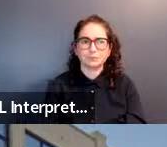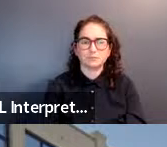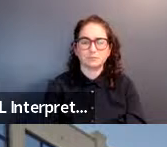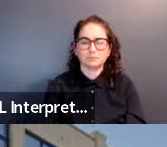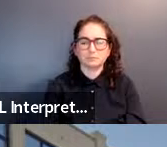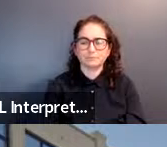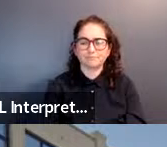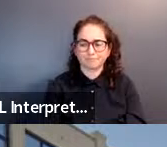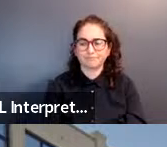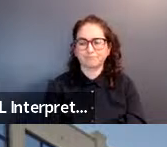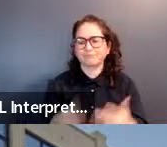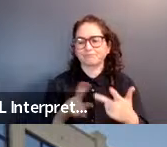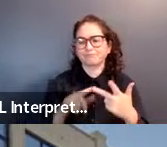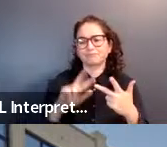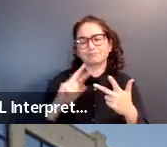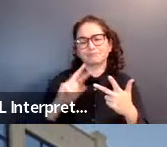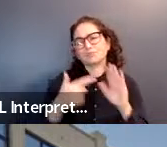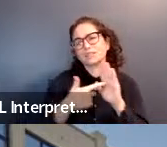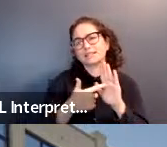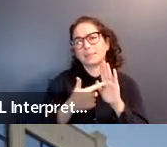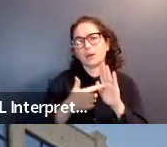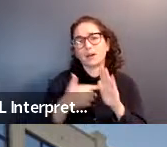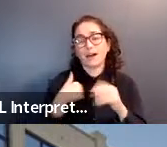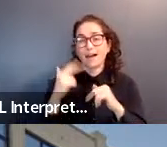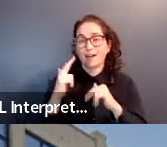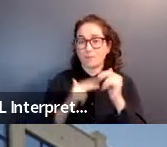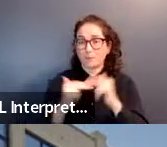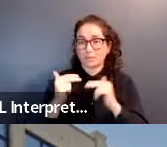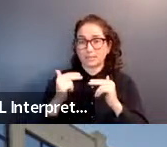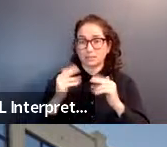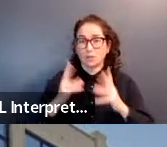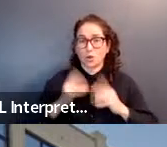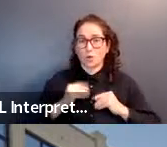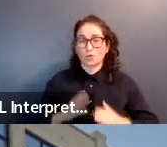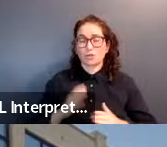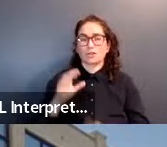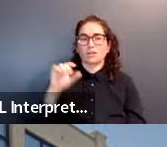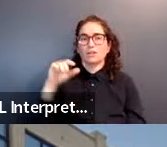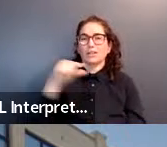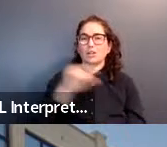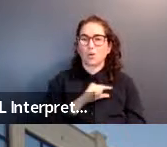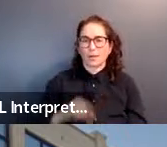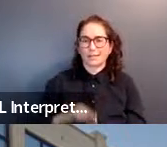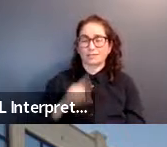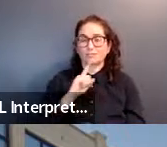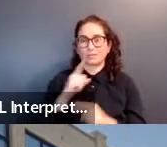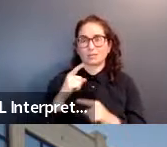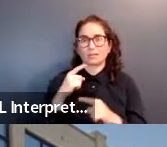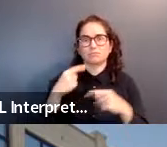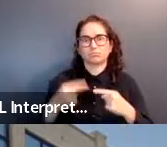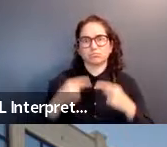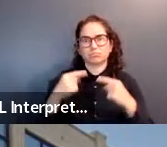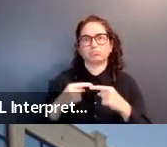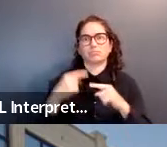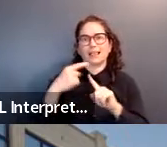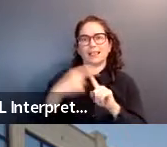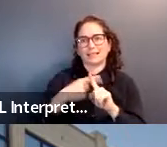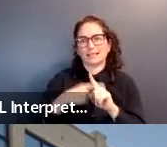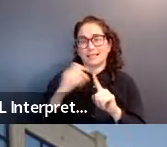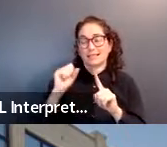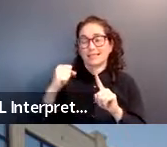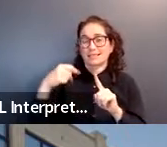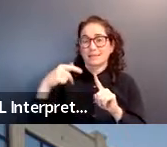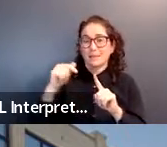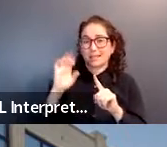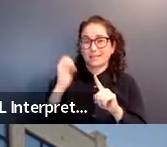In our third example, we have a building owner in Sunnyside, Queens, who has had difficulty leasing space over the last few years. But